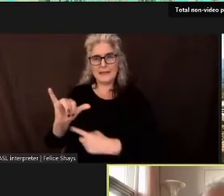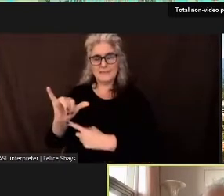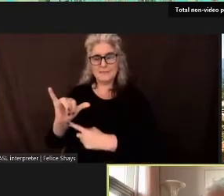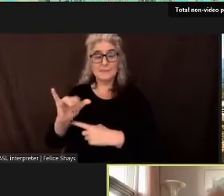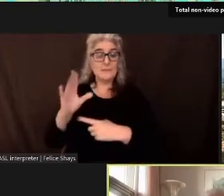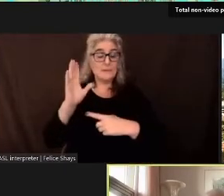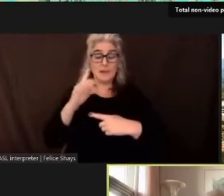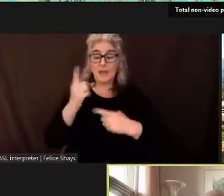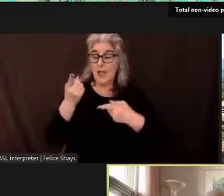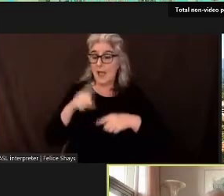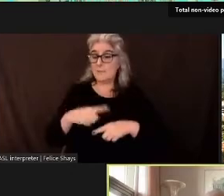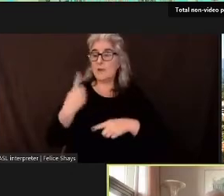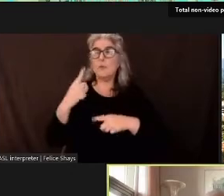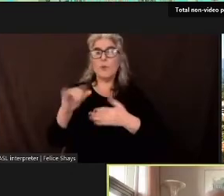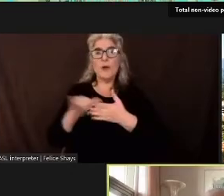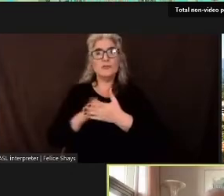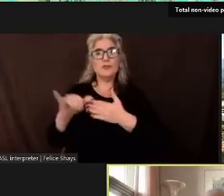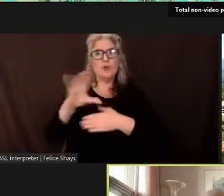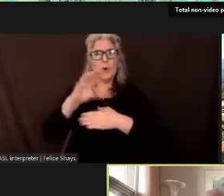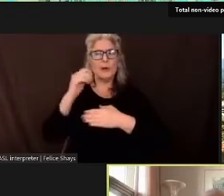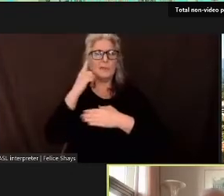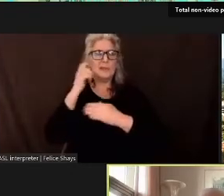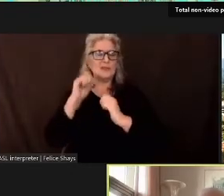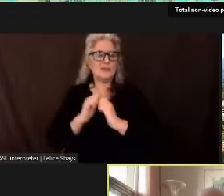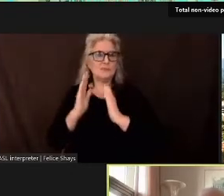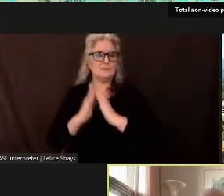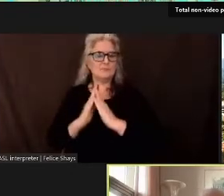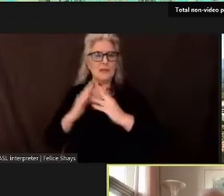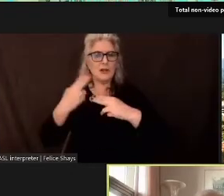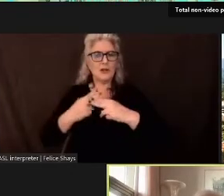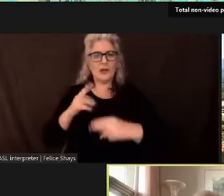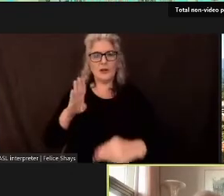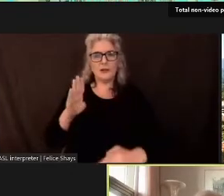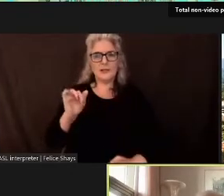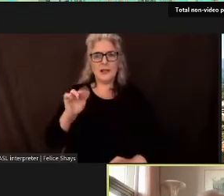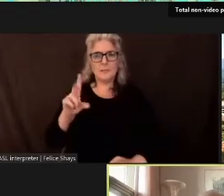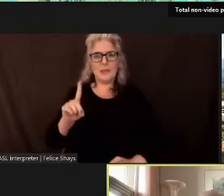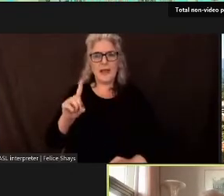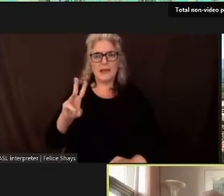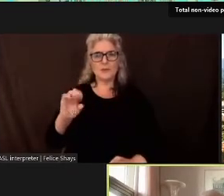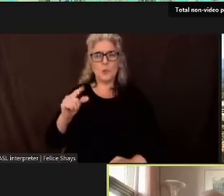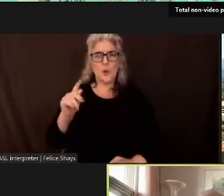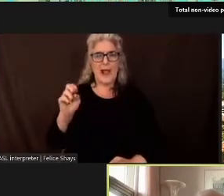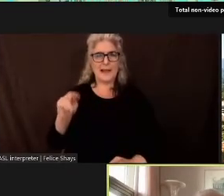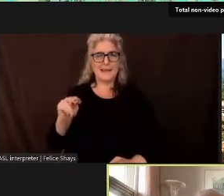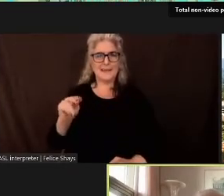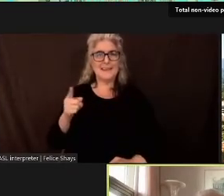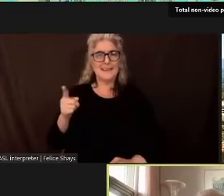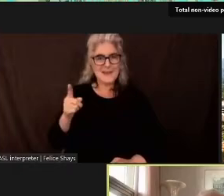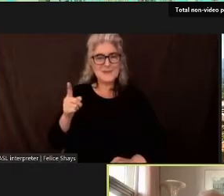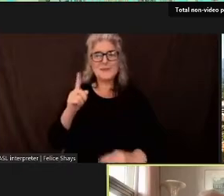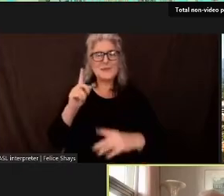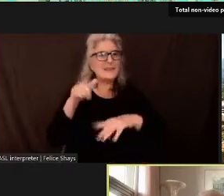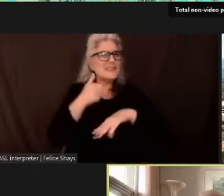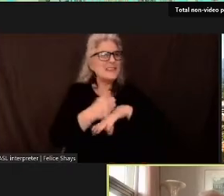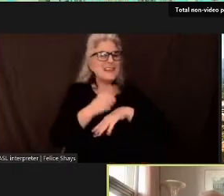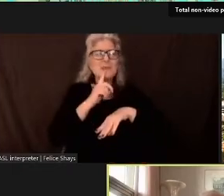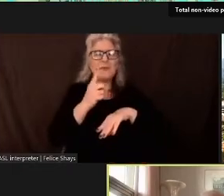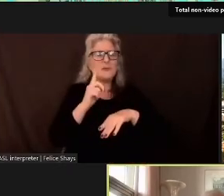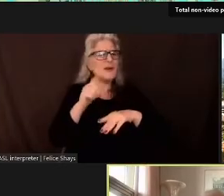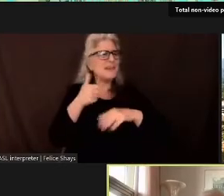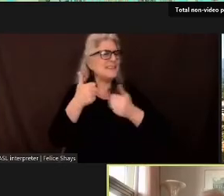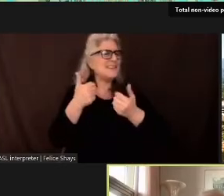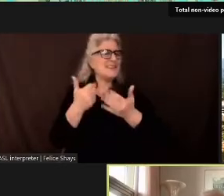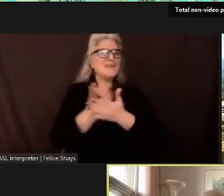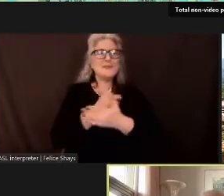York startup, Bandwagon, we've developed a fully integrated taxi ride sharing